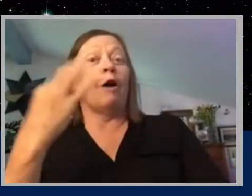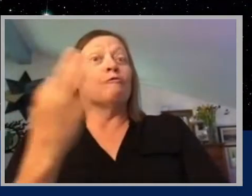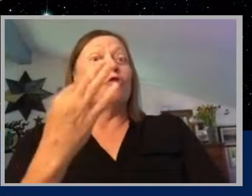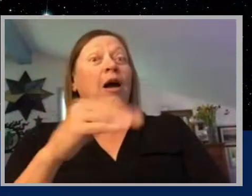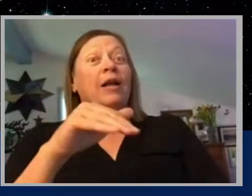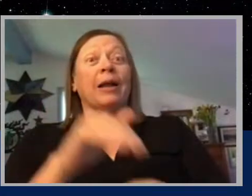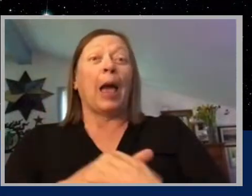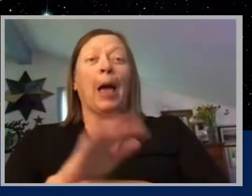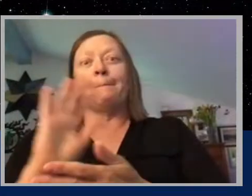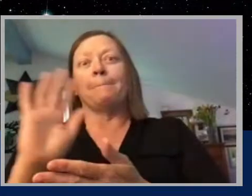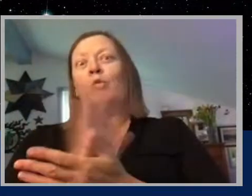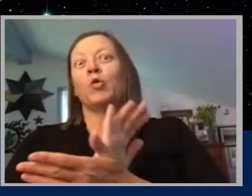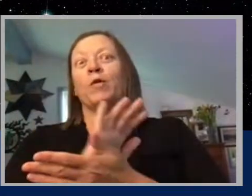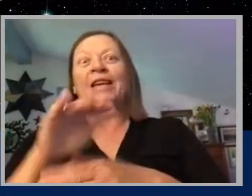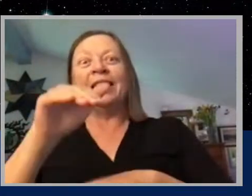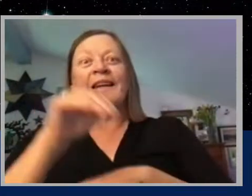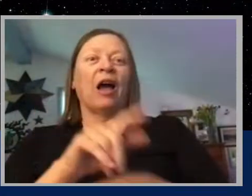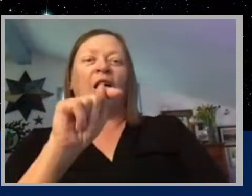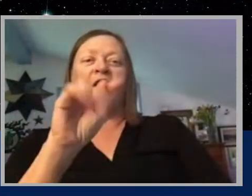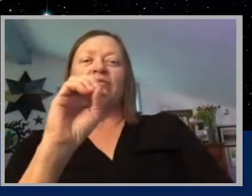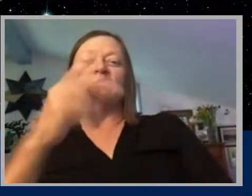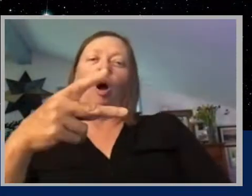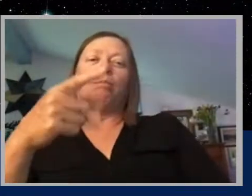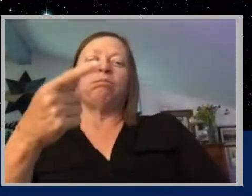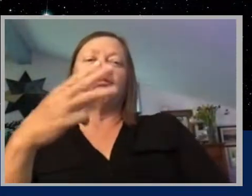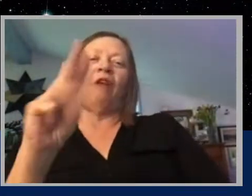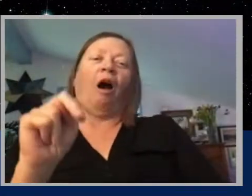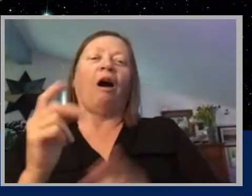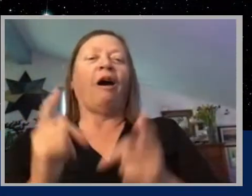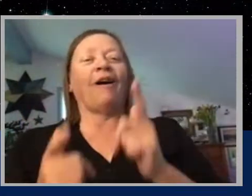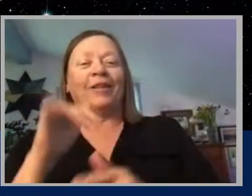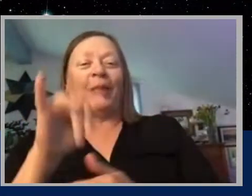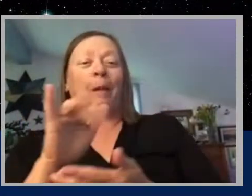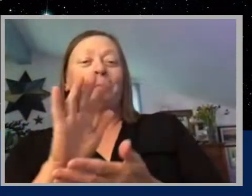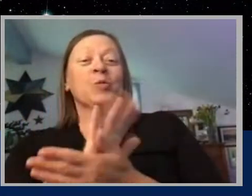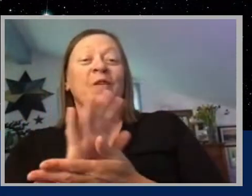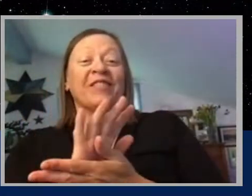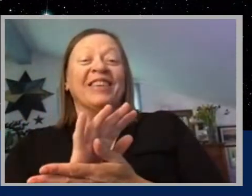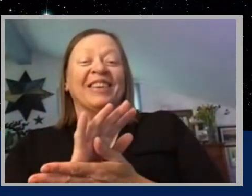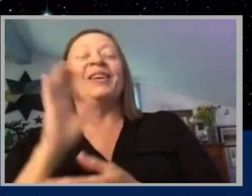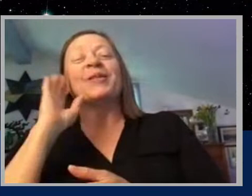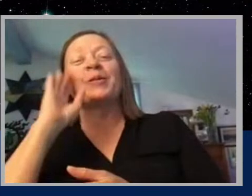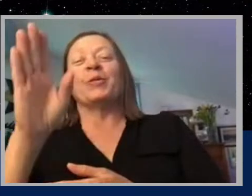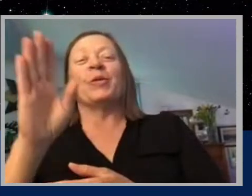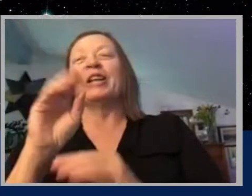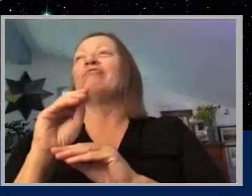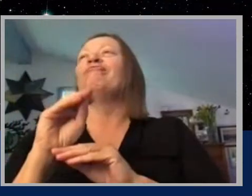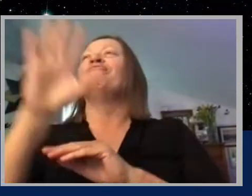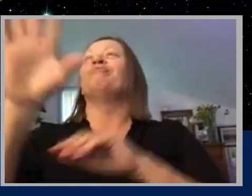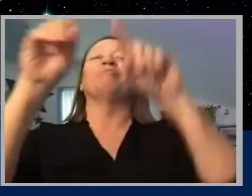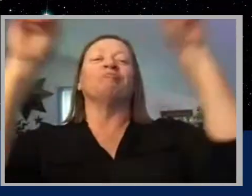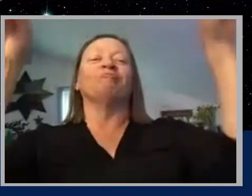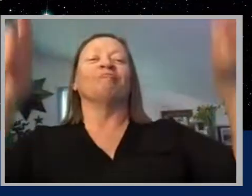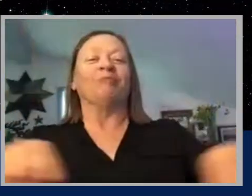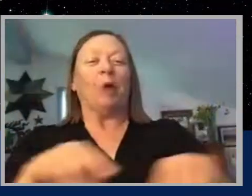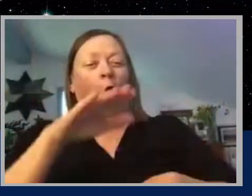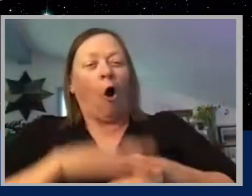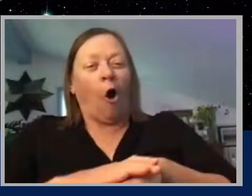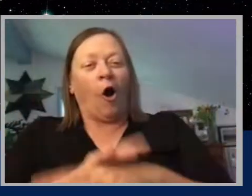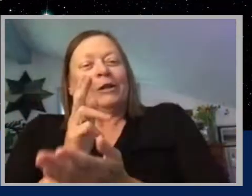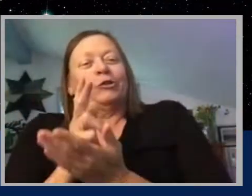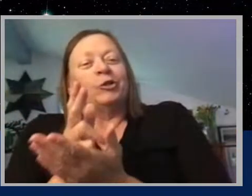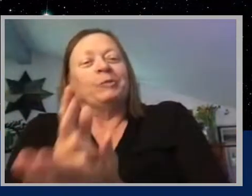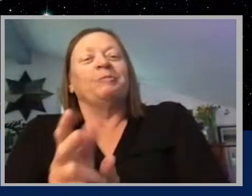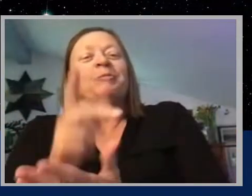Top Gun on our flight deck right next to our F-14. Of course, everyone loves it. We do it every year. Come on out, see Top Gun on our flight